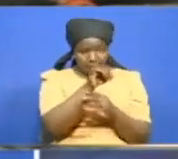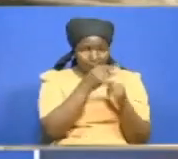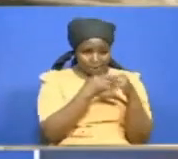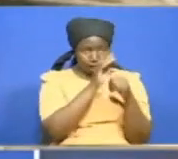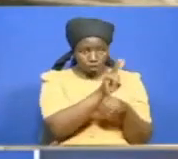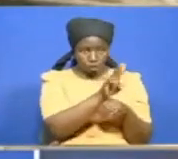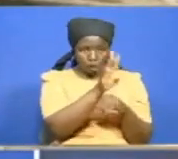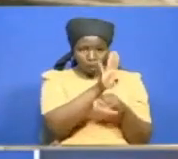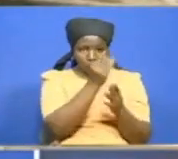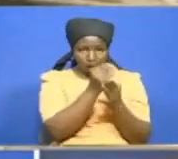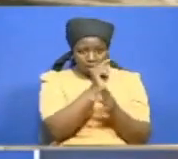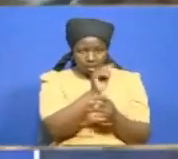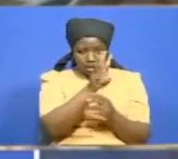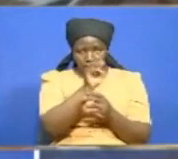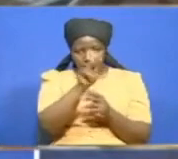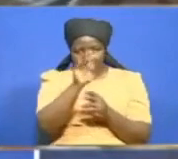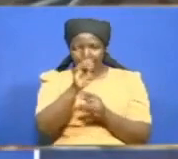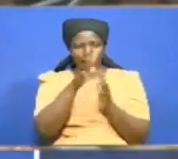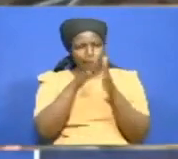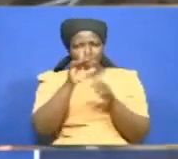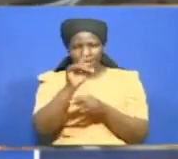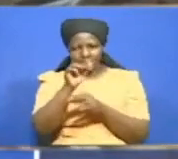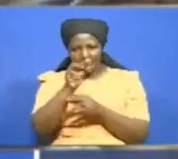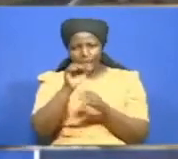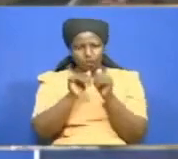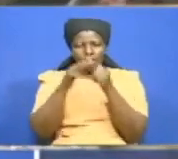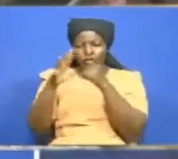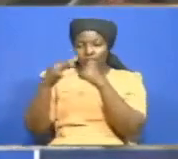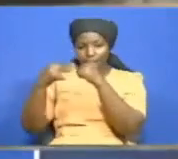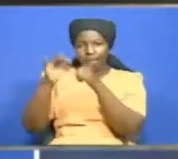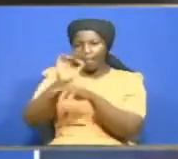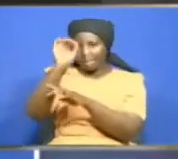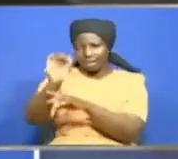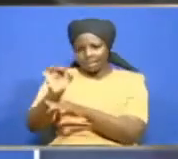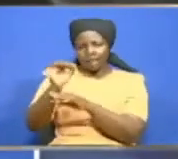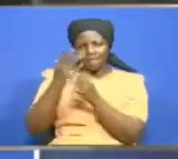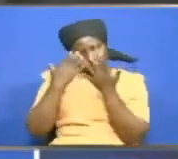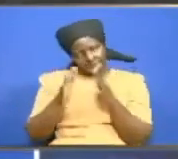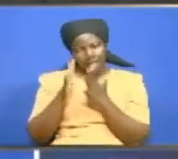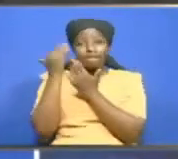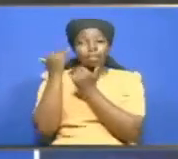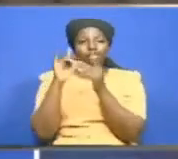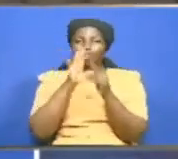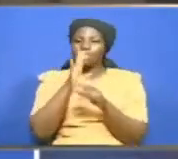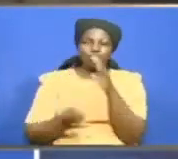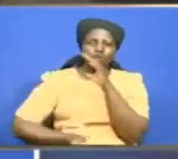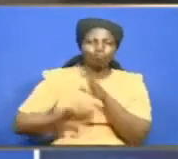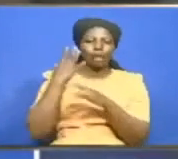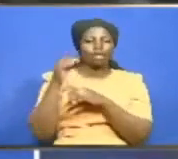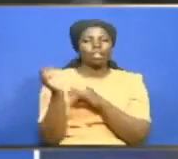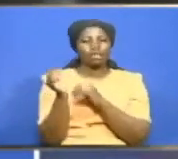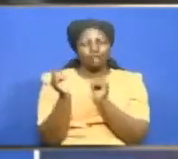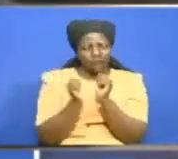billion shilling Thwake multi-purpose dam, which is 48% complete, is expected to be commissioned in